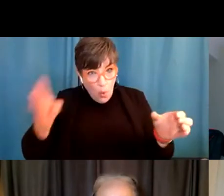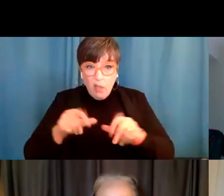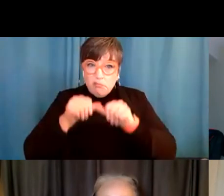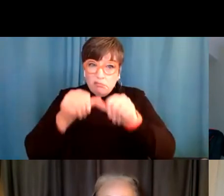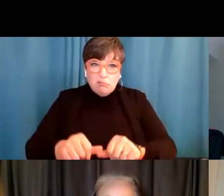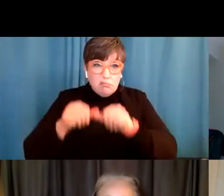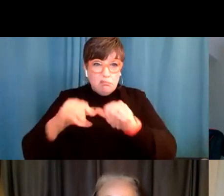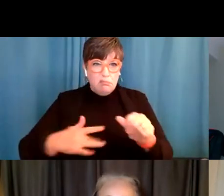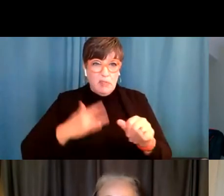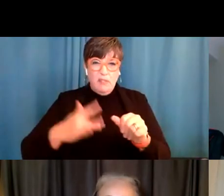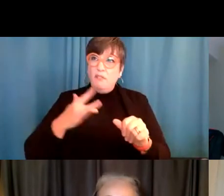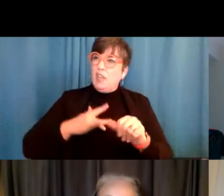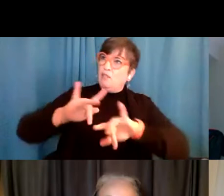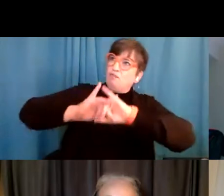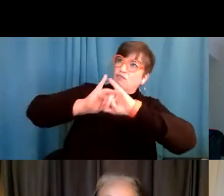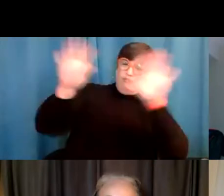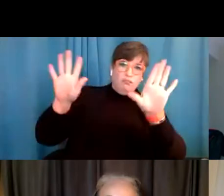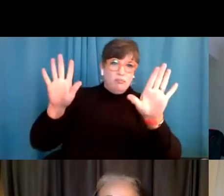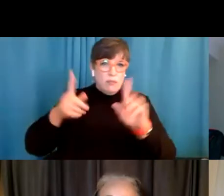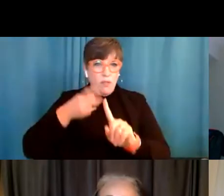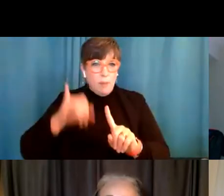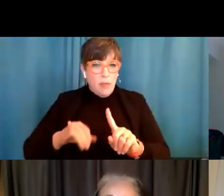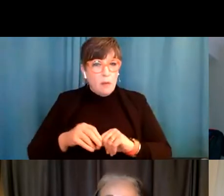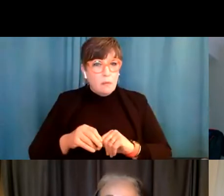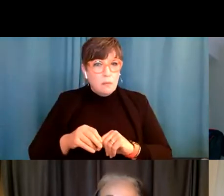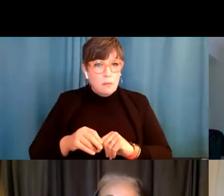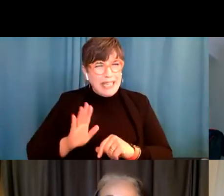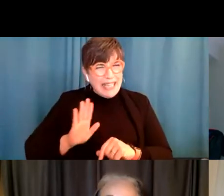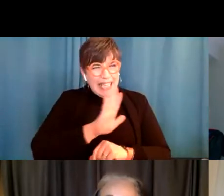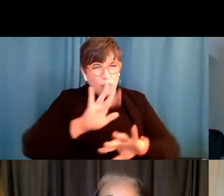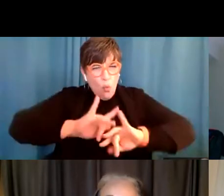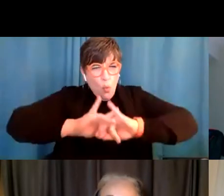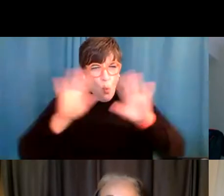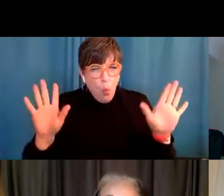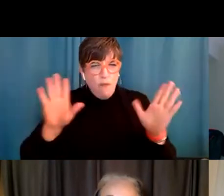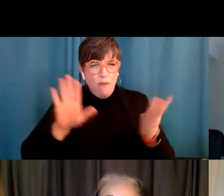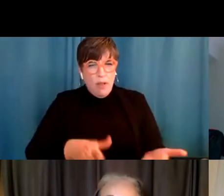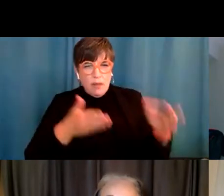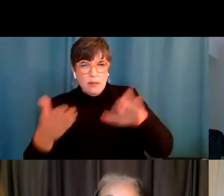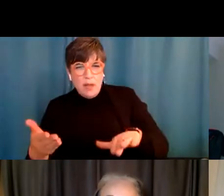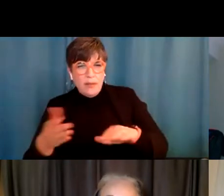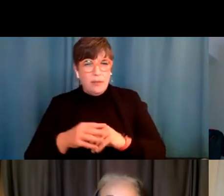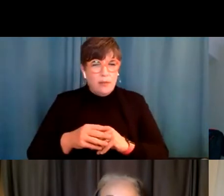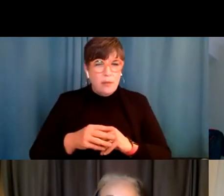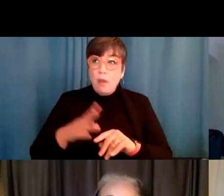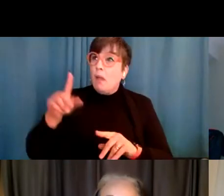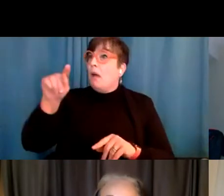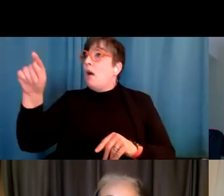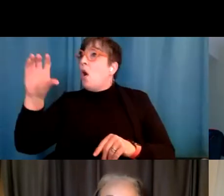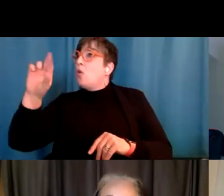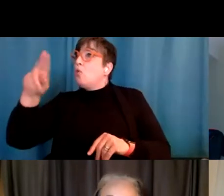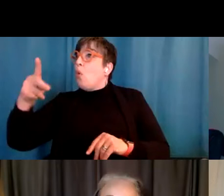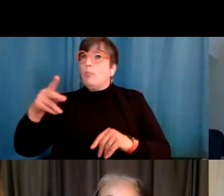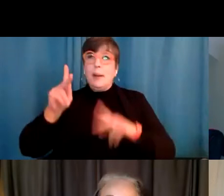Mr. Floyd's gut-wrenching death, with its resulting barrage of corporate statements condemning